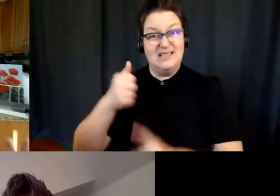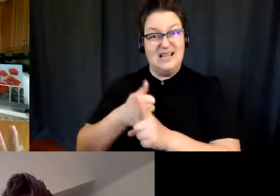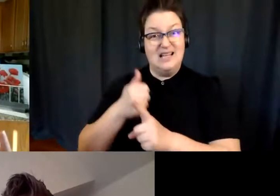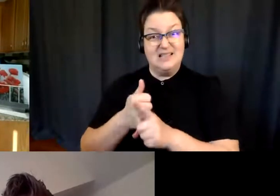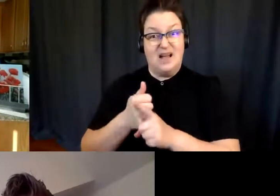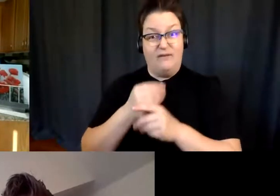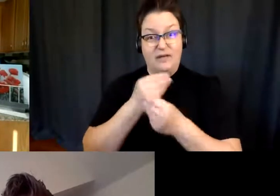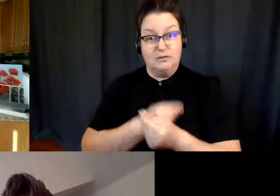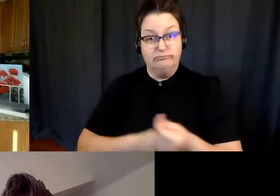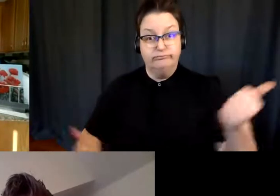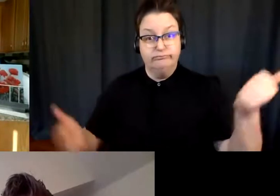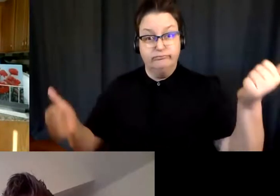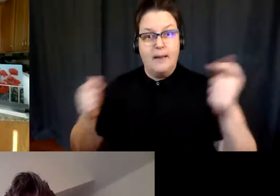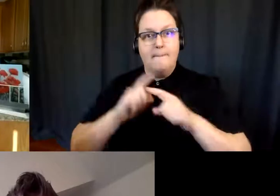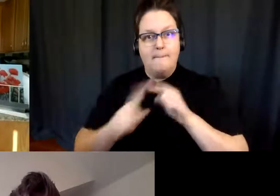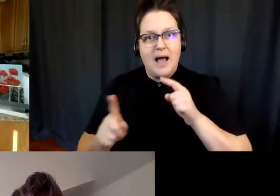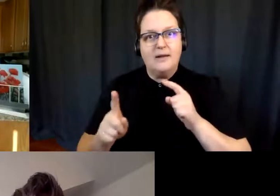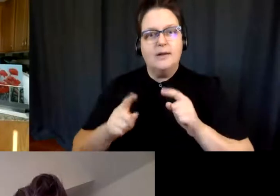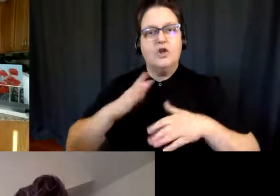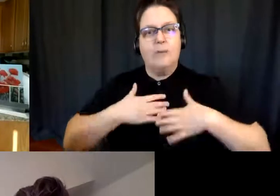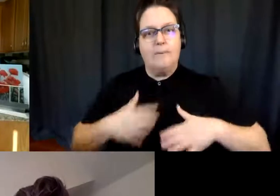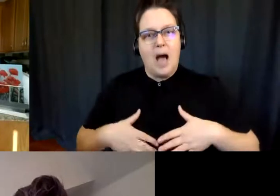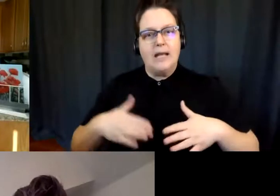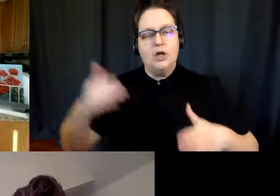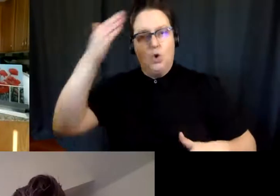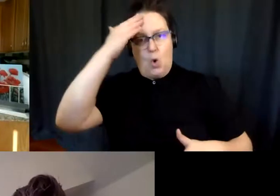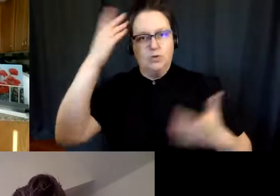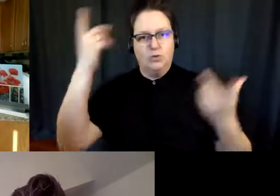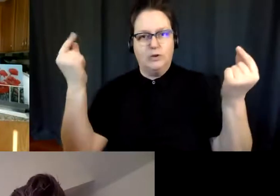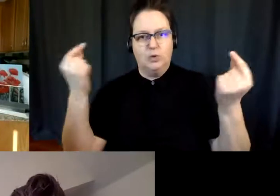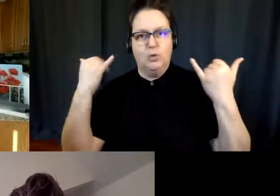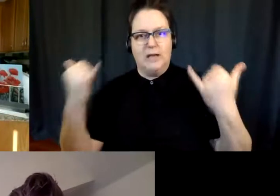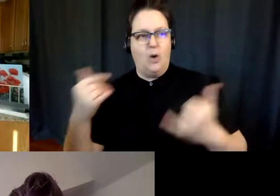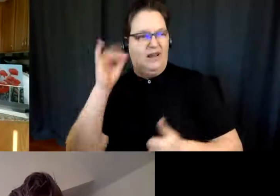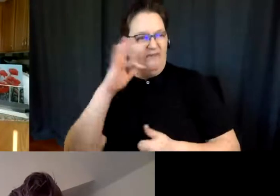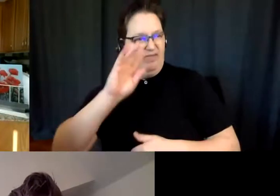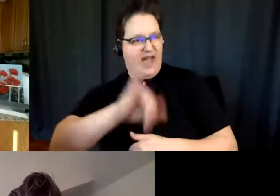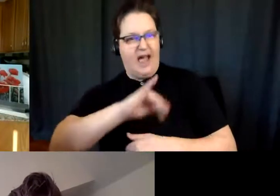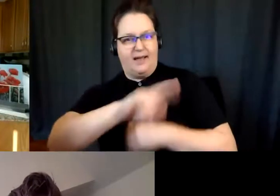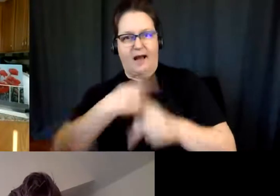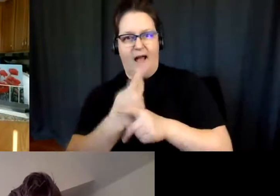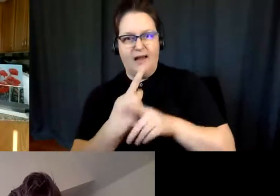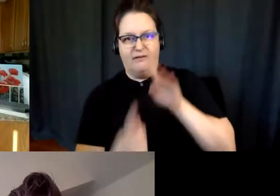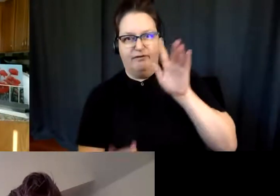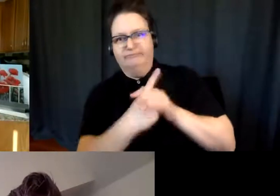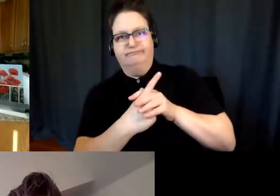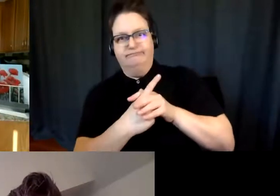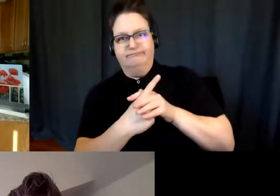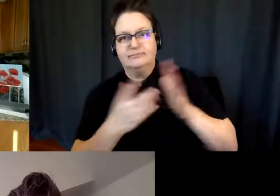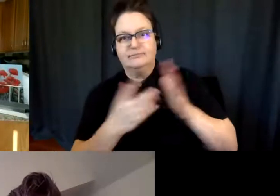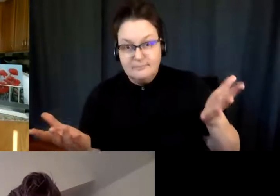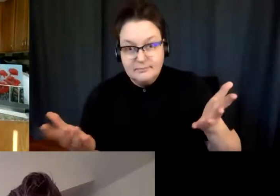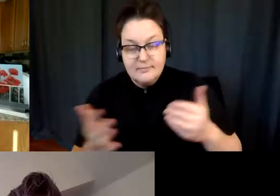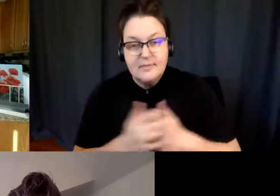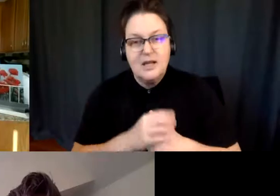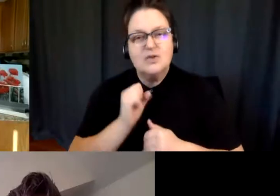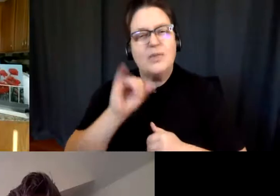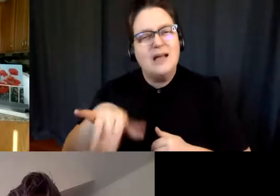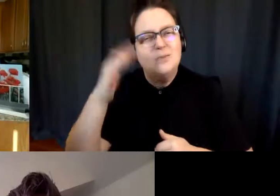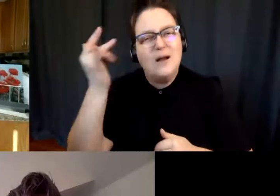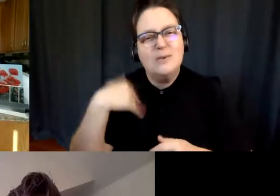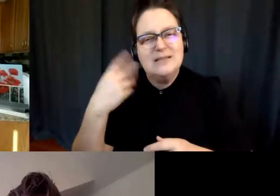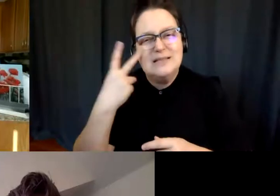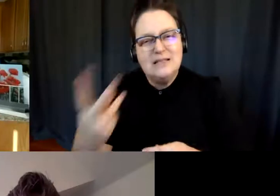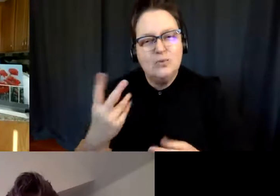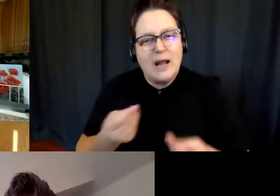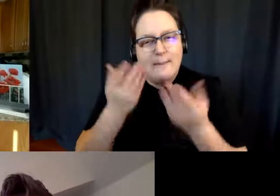there historically have not been concerns about long-term safety. And that's why you're seeing recommendations now, for example,